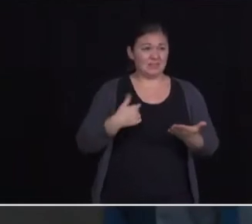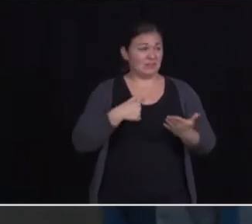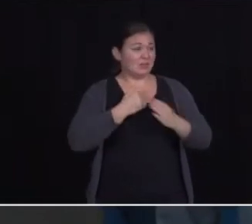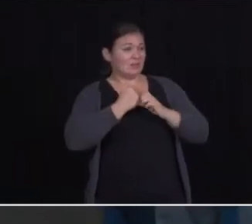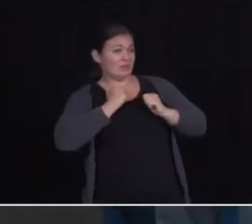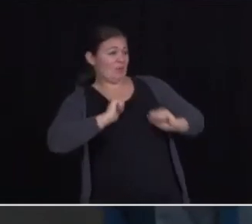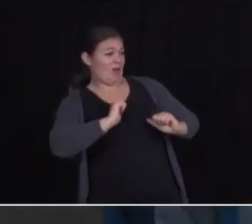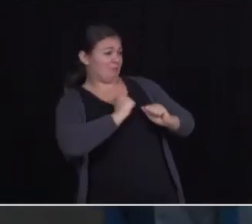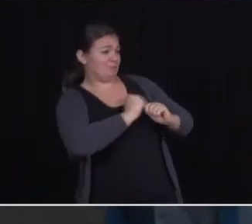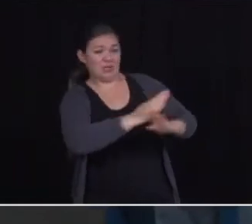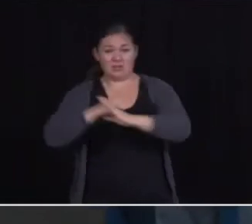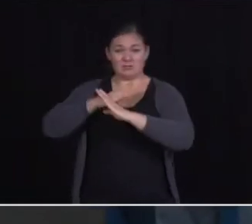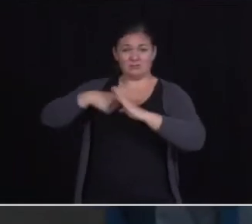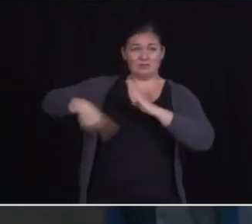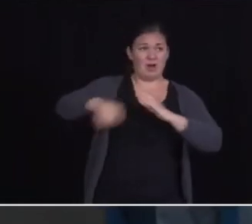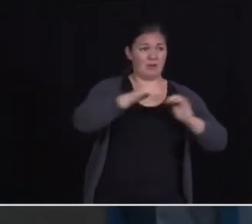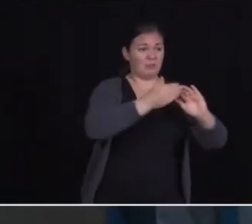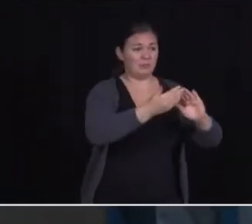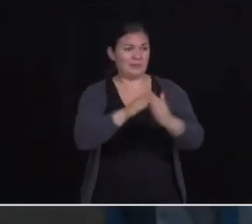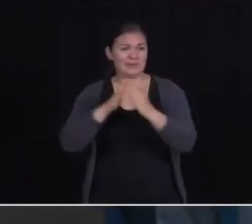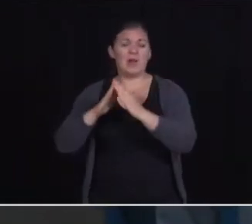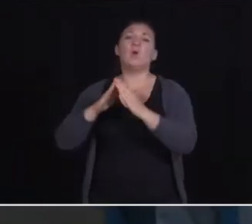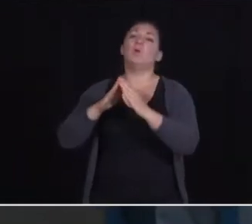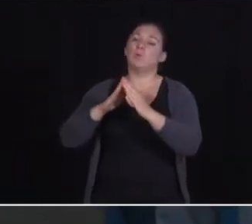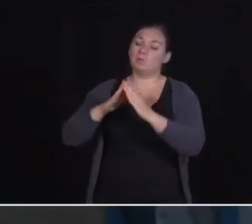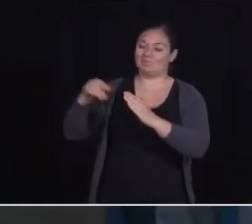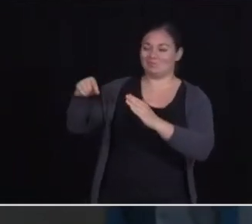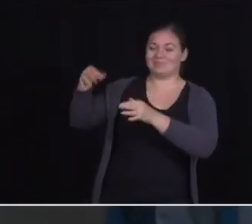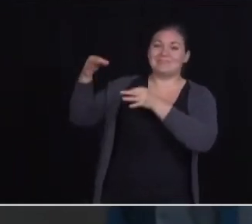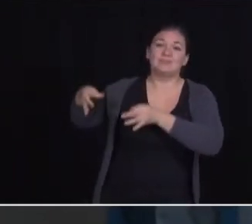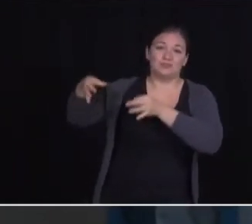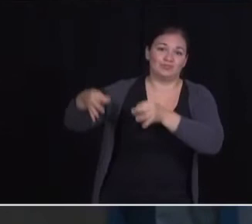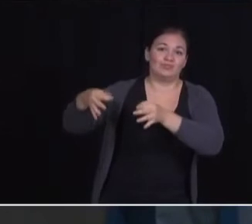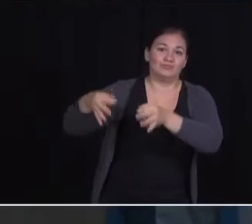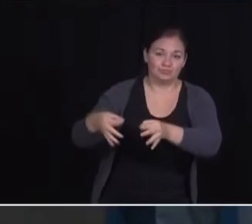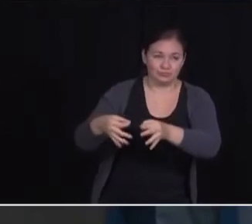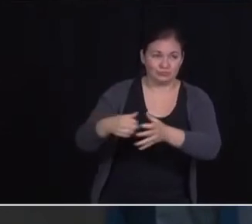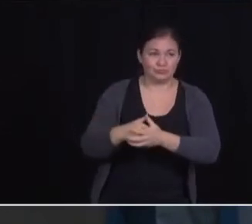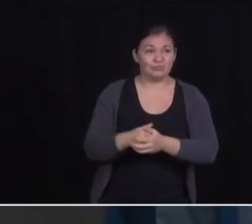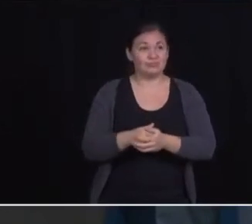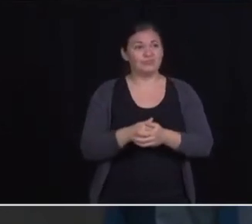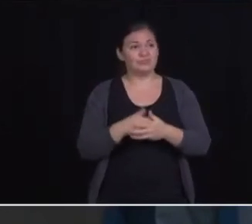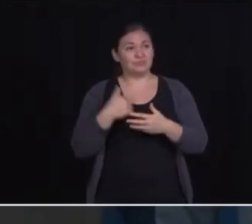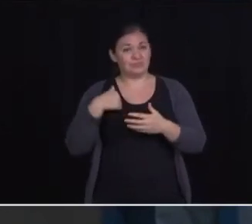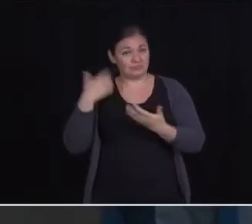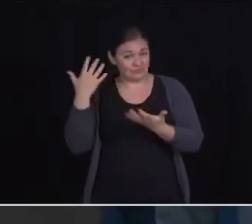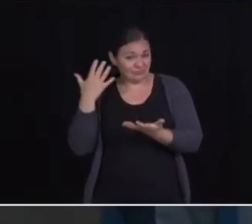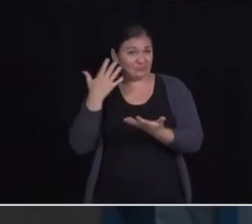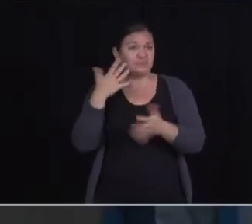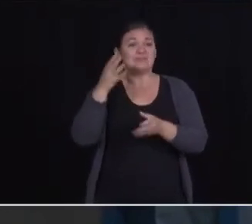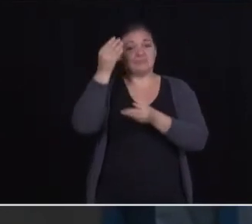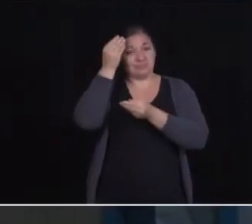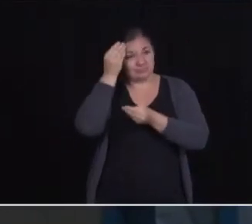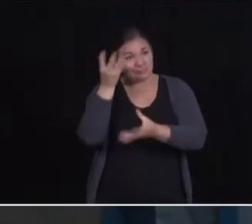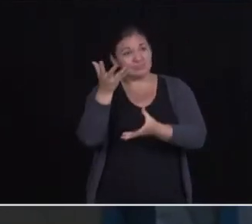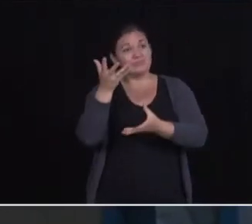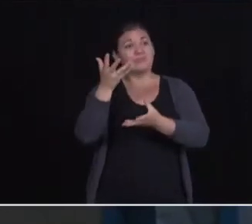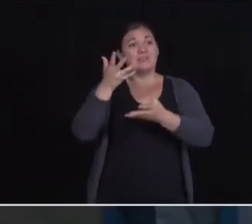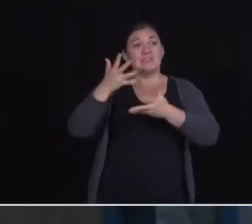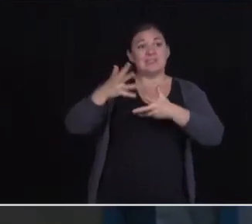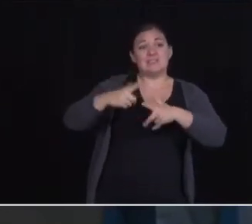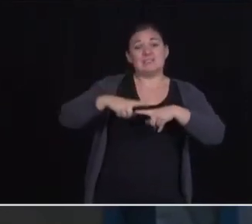made. I've said I'd never hesitate to take action if it means protecting your health and well-being